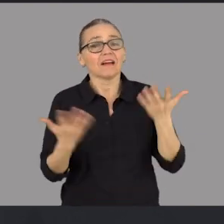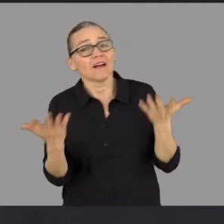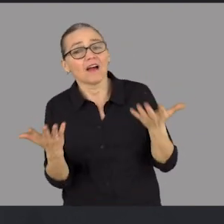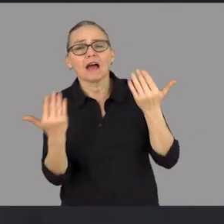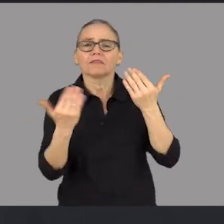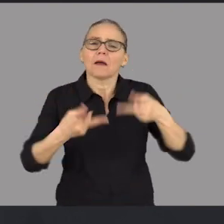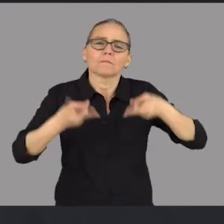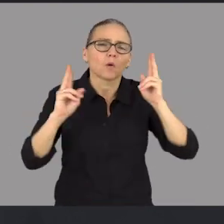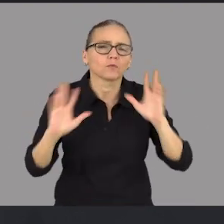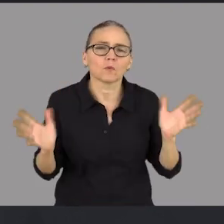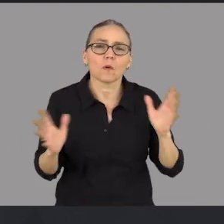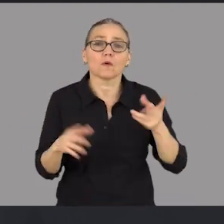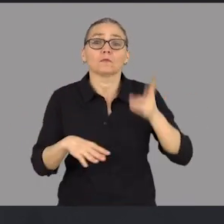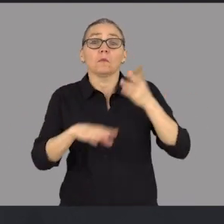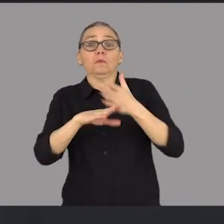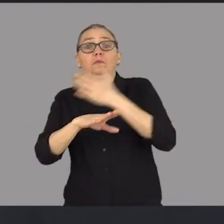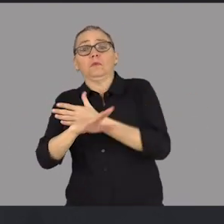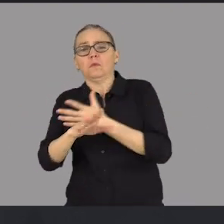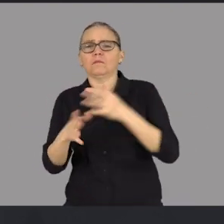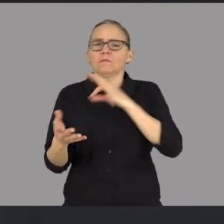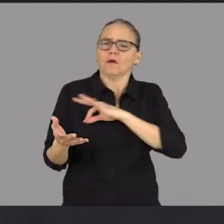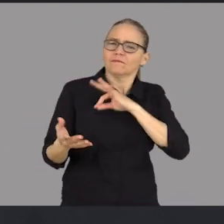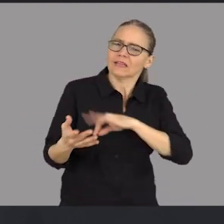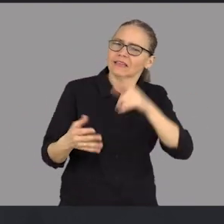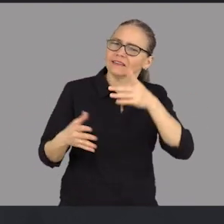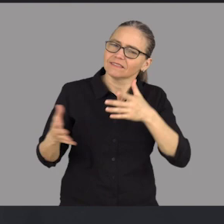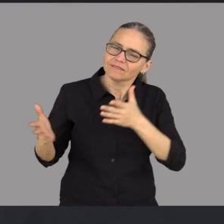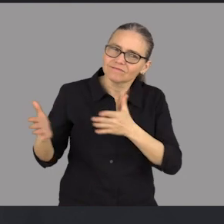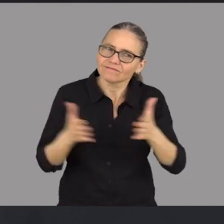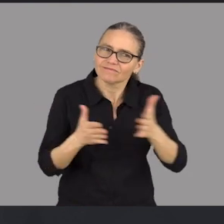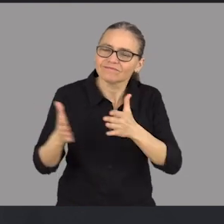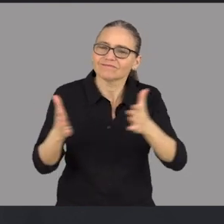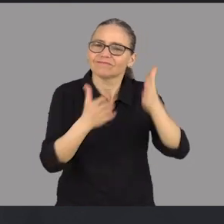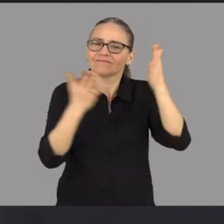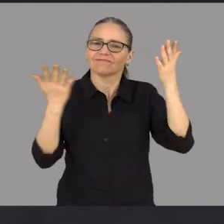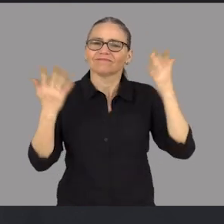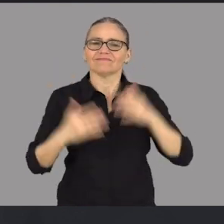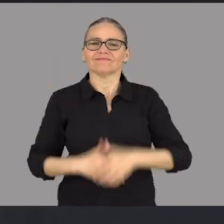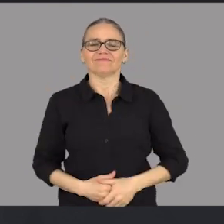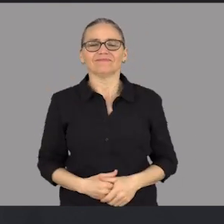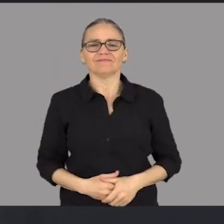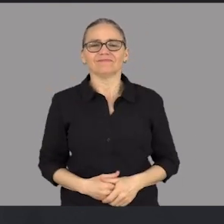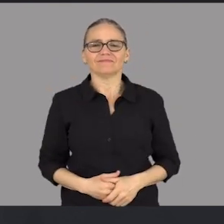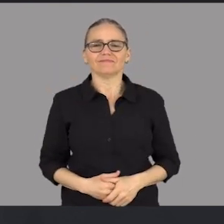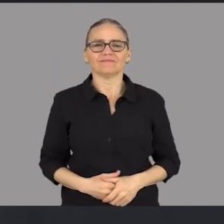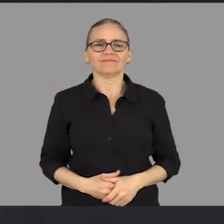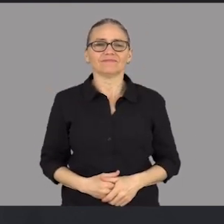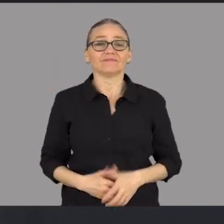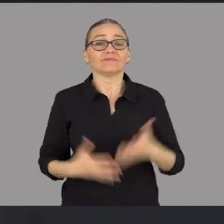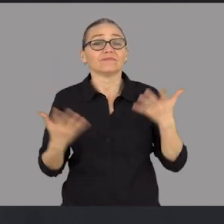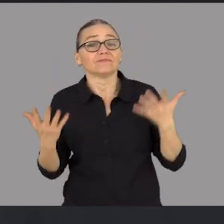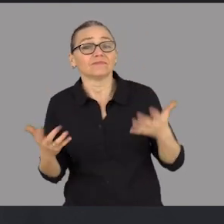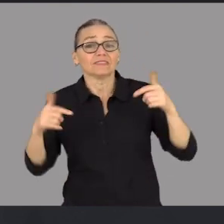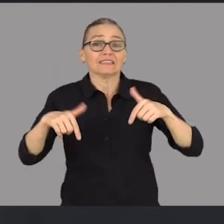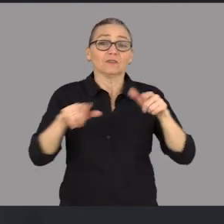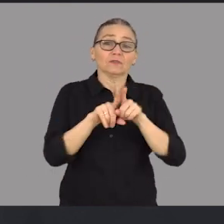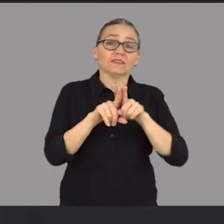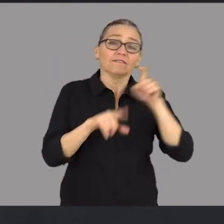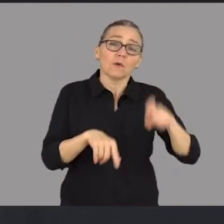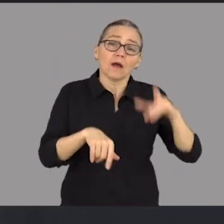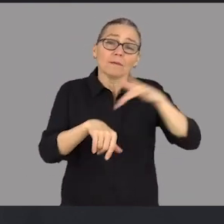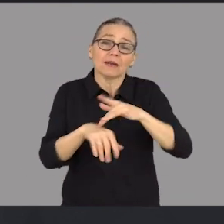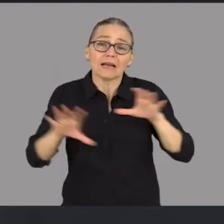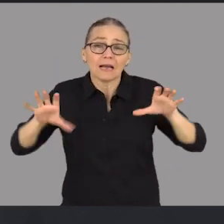give yourself grace in the journey. And and also, again, with that, involving